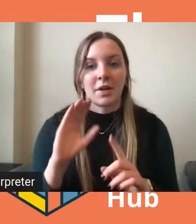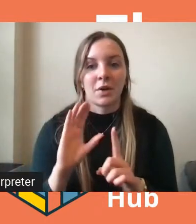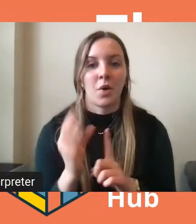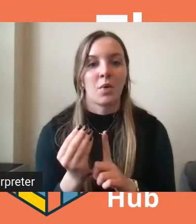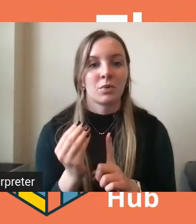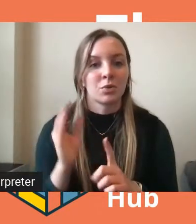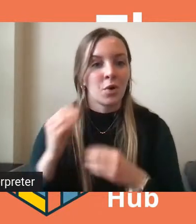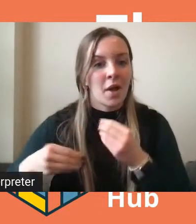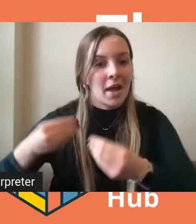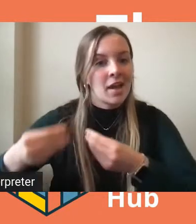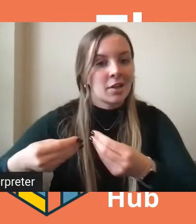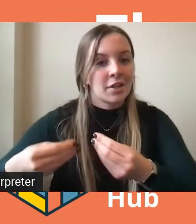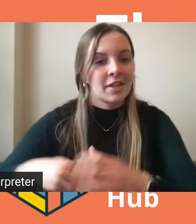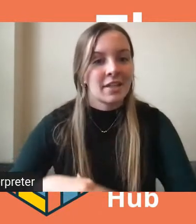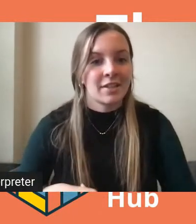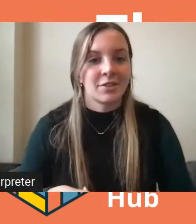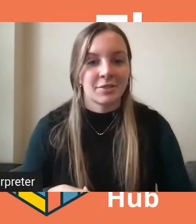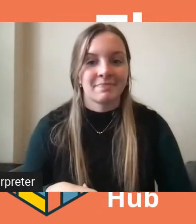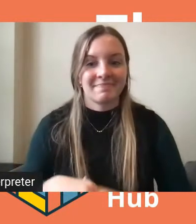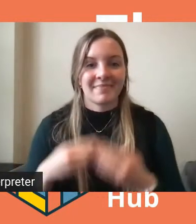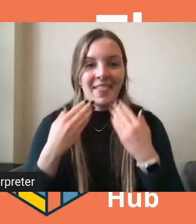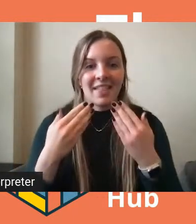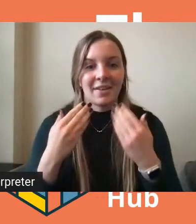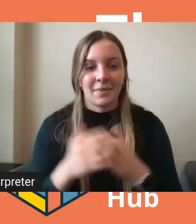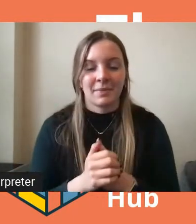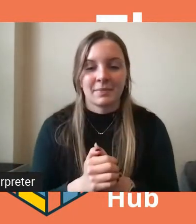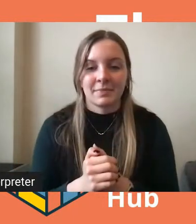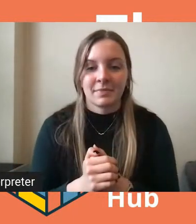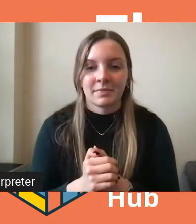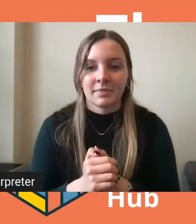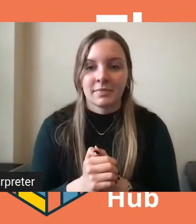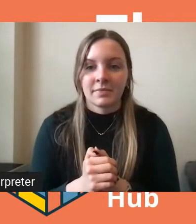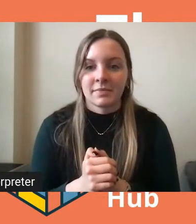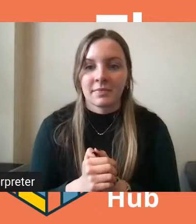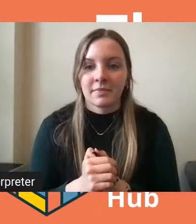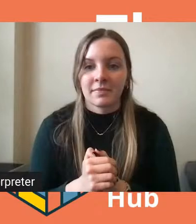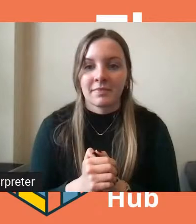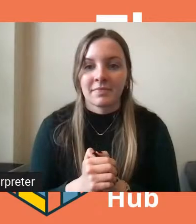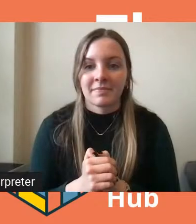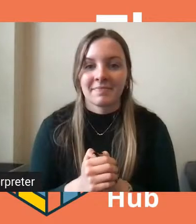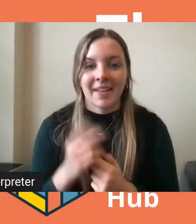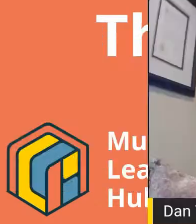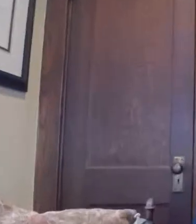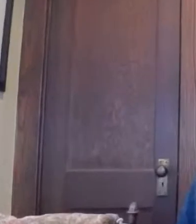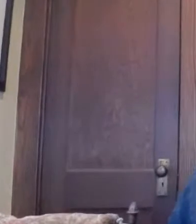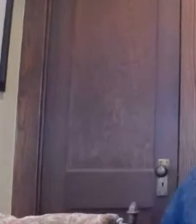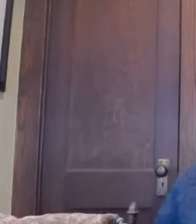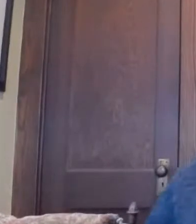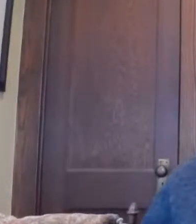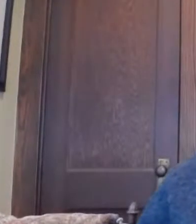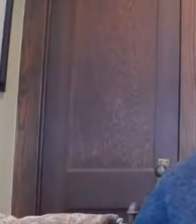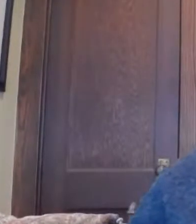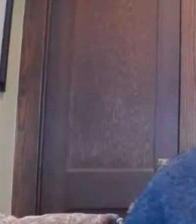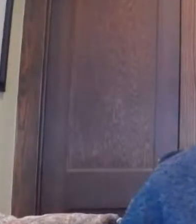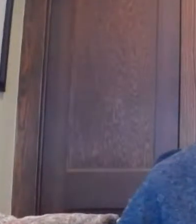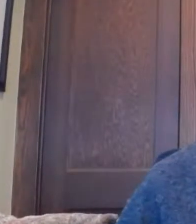Abramson of Direct Dimensions. Be well, everyone, and we'll see you next week. Take care.